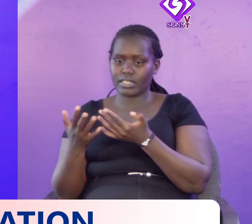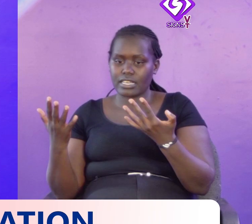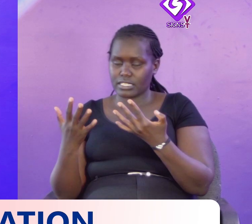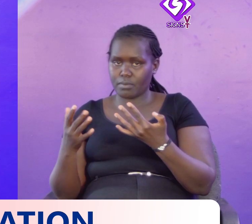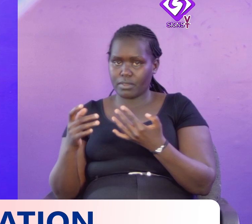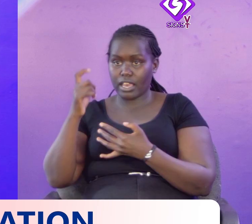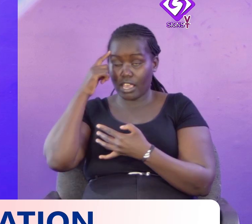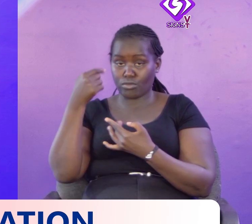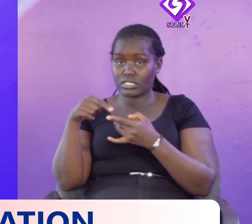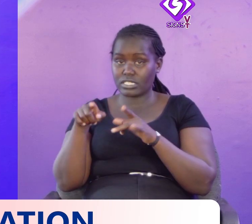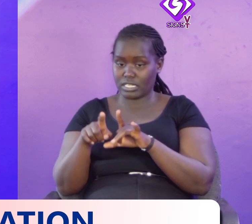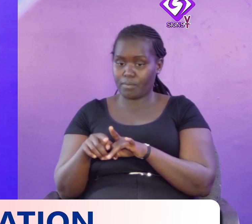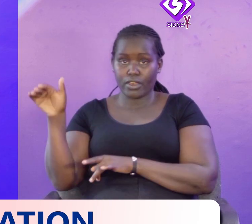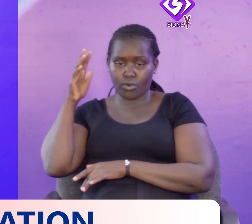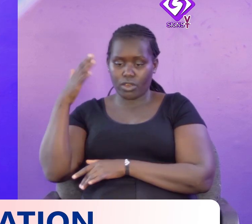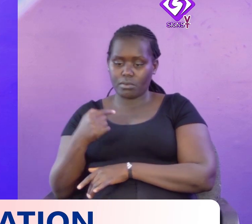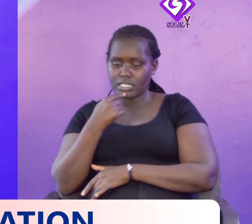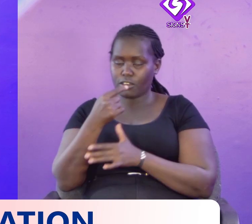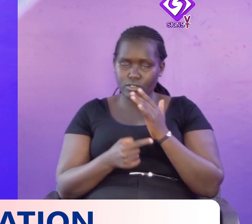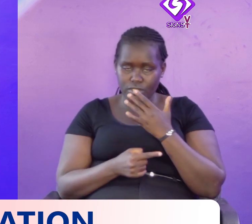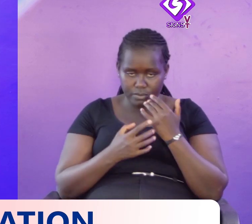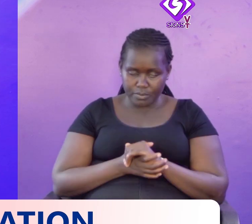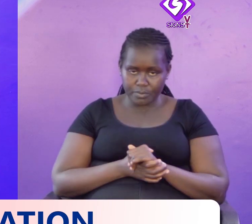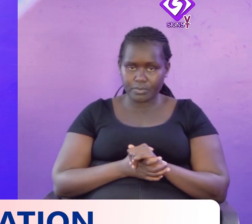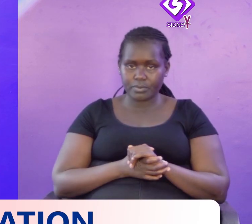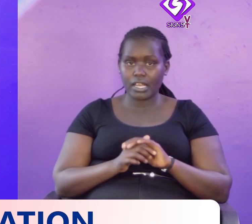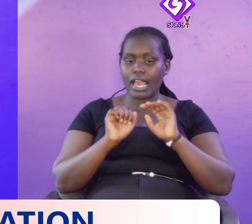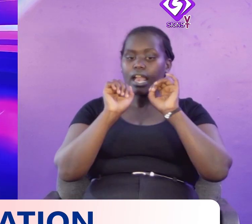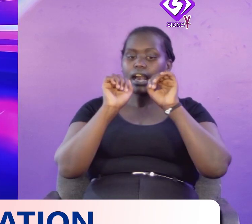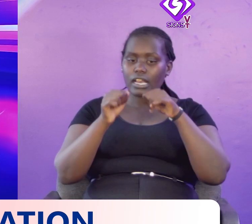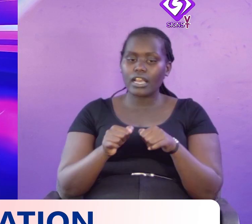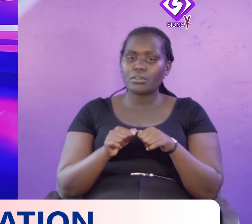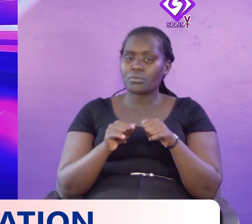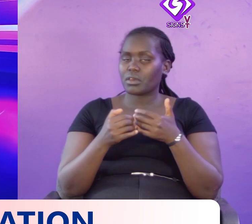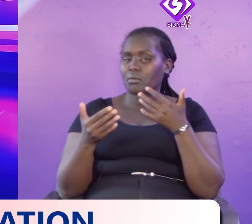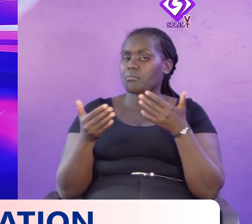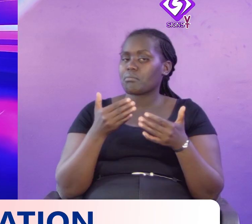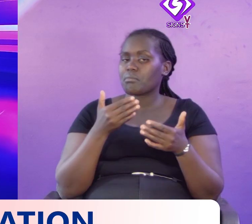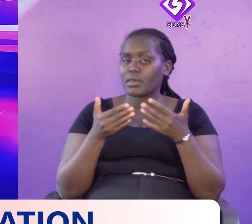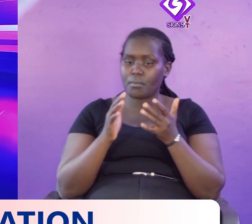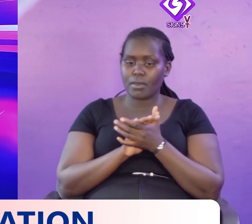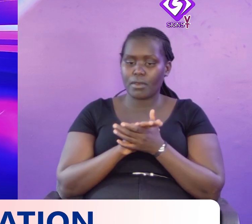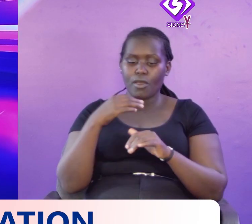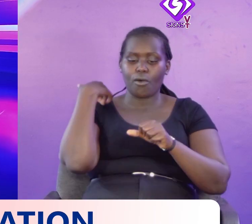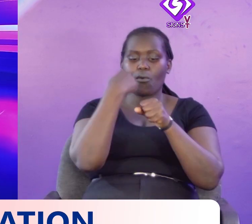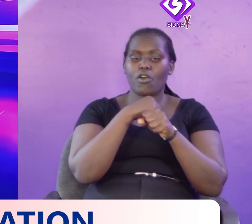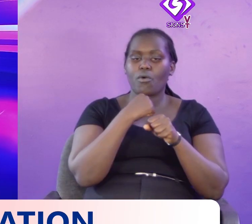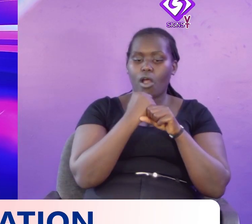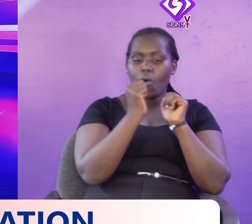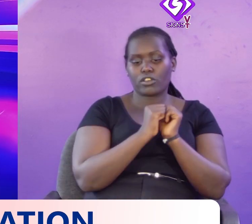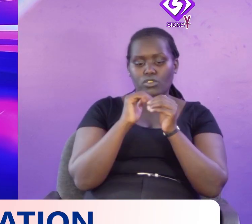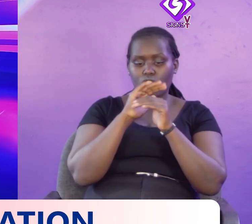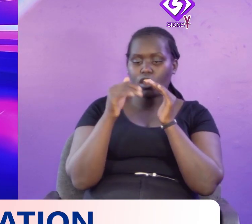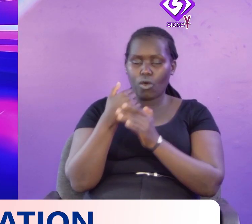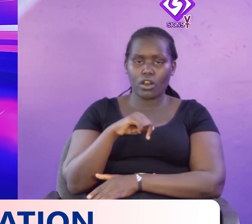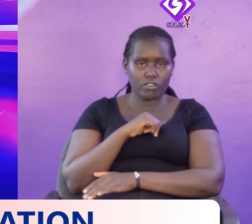is why you heard me say the other day. Yes. That could we just work together, all of us?